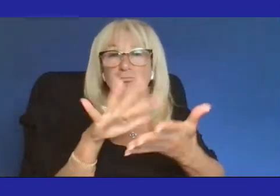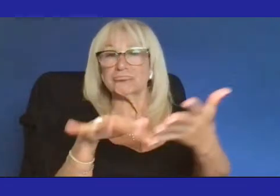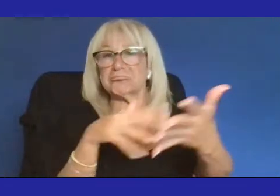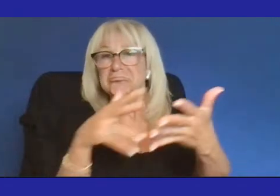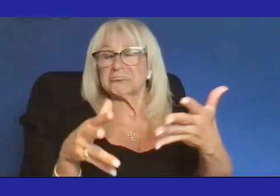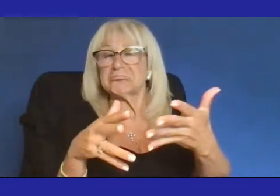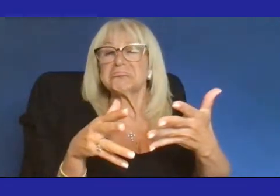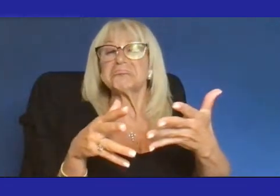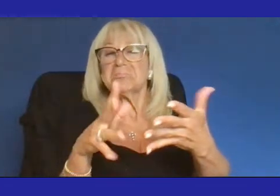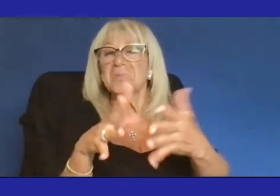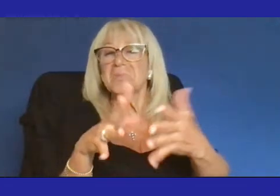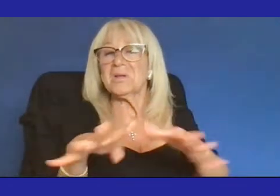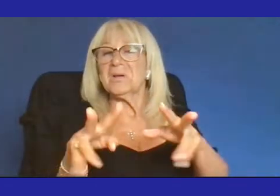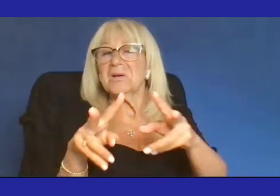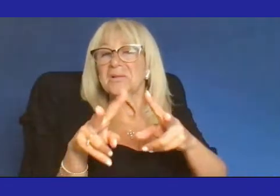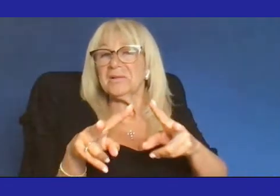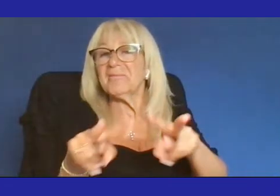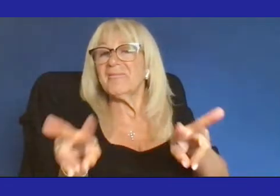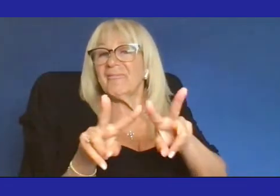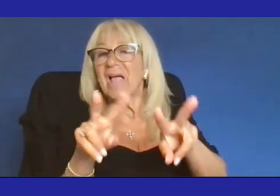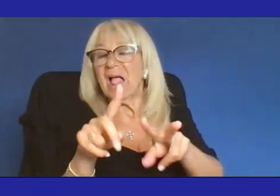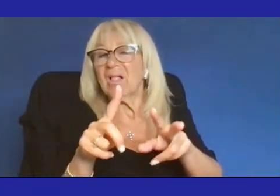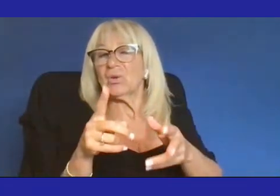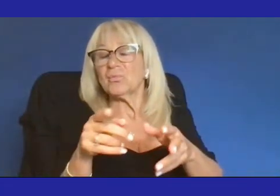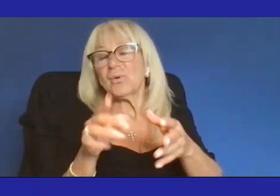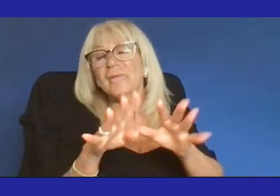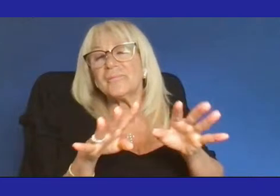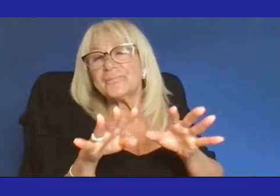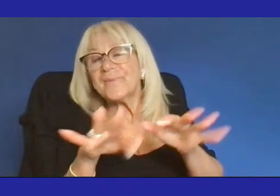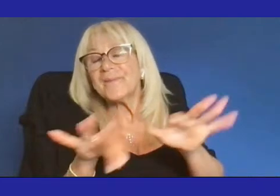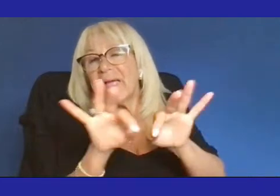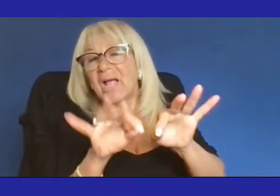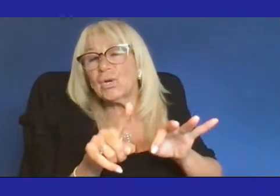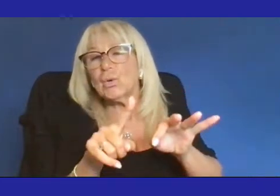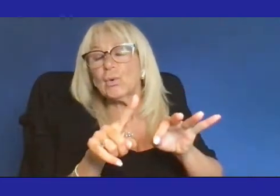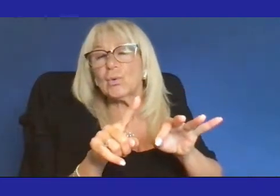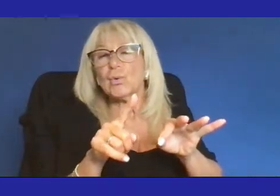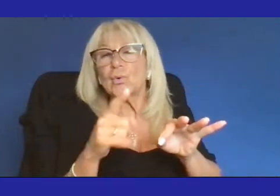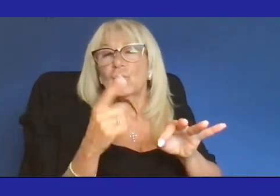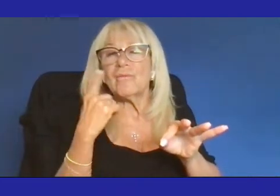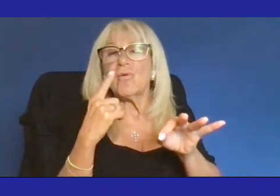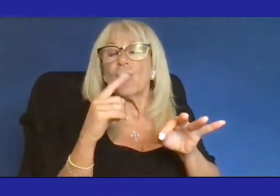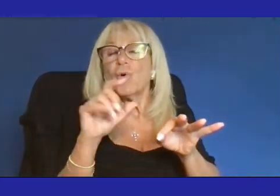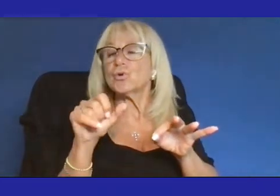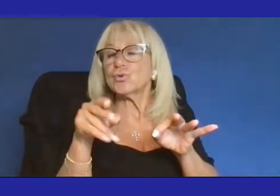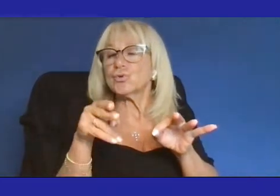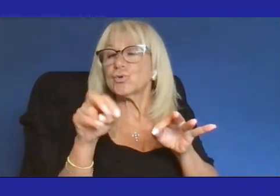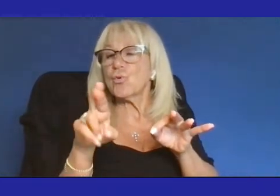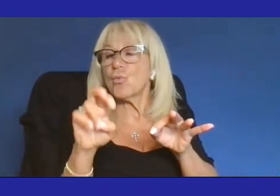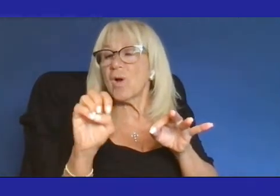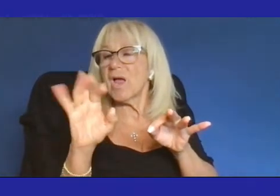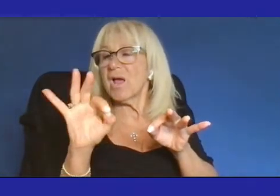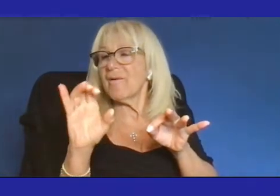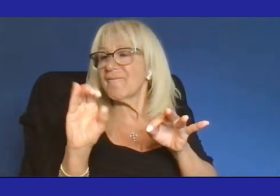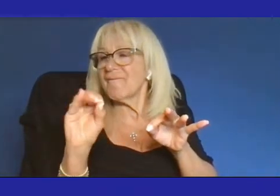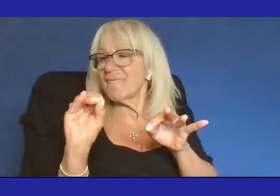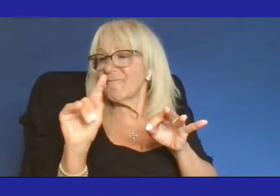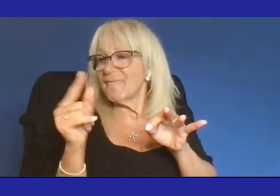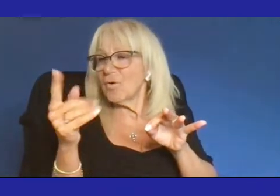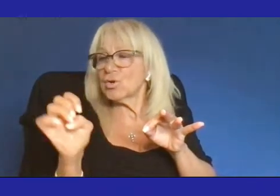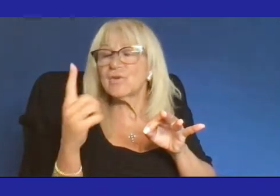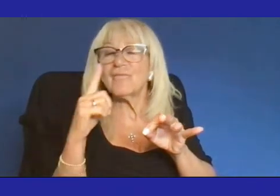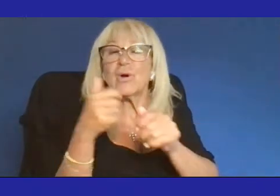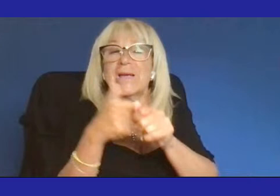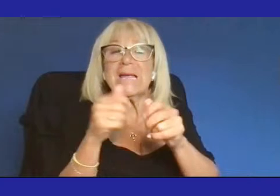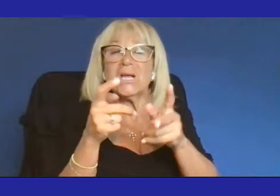value occupancy fee for the total of square footage for each facility that's being